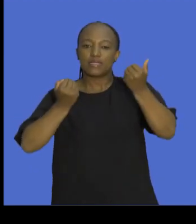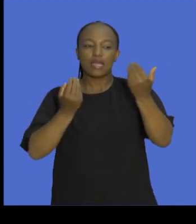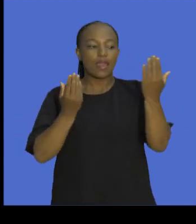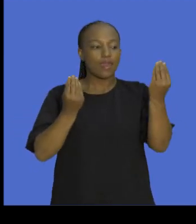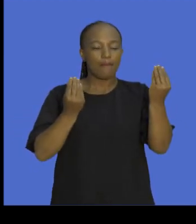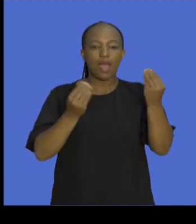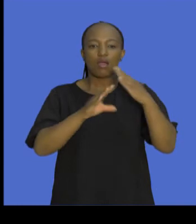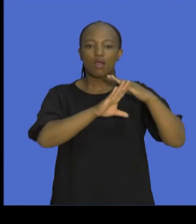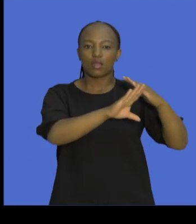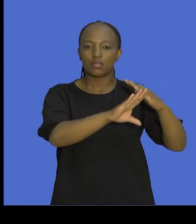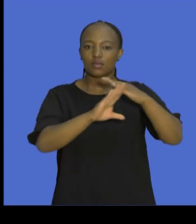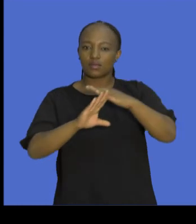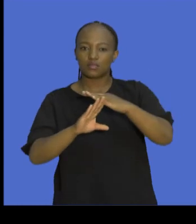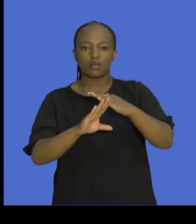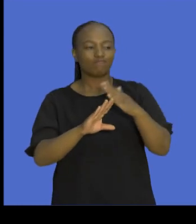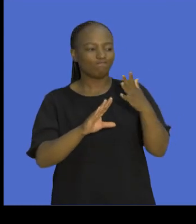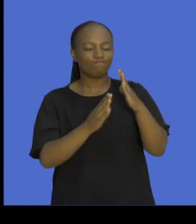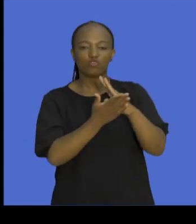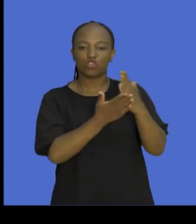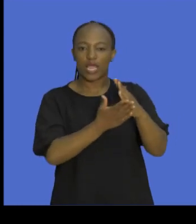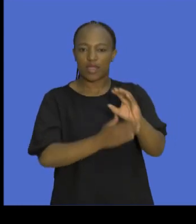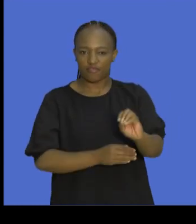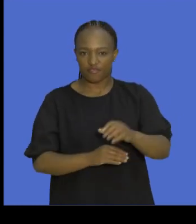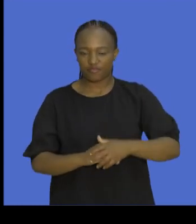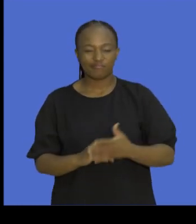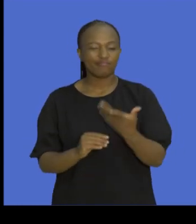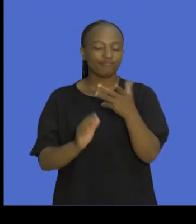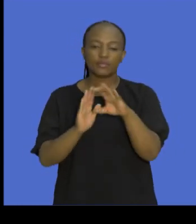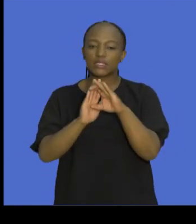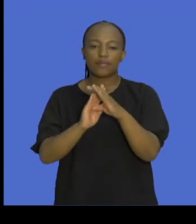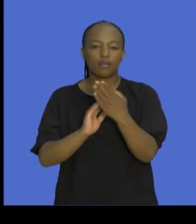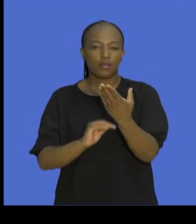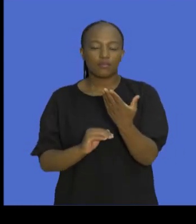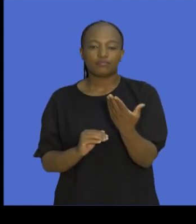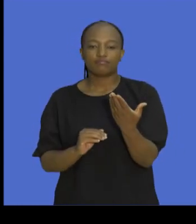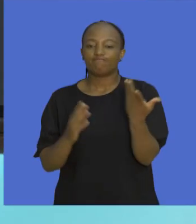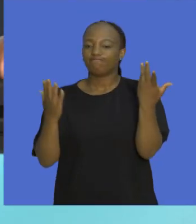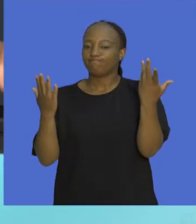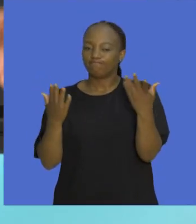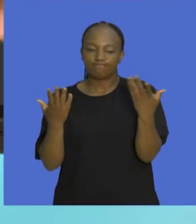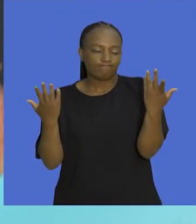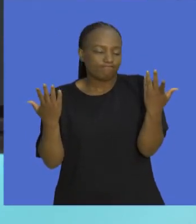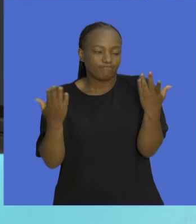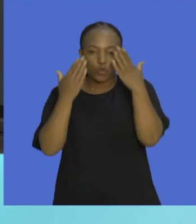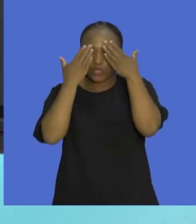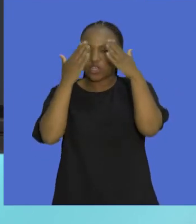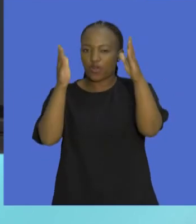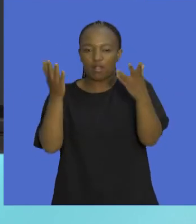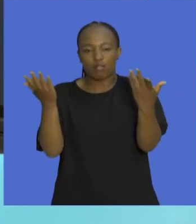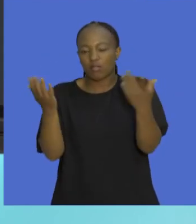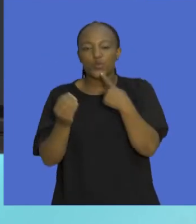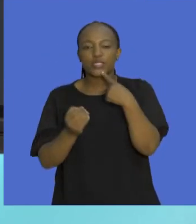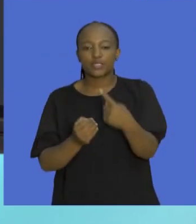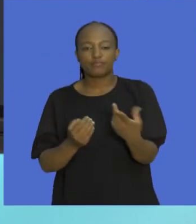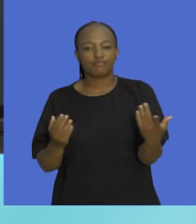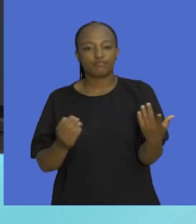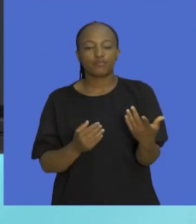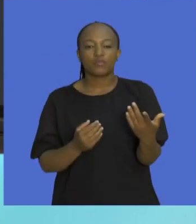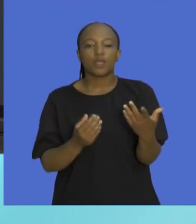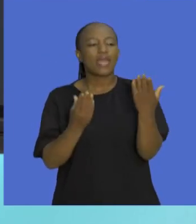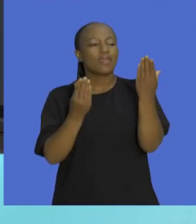split between a number of resistors connected in parallel. Let's say, for argument's sake, okay, to generalize this, if we've